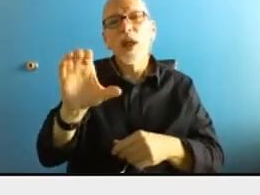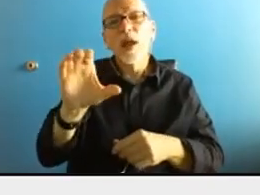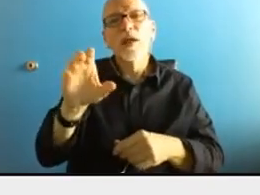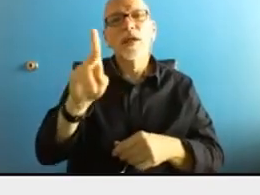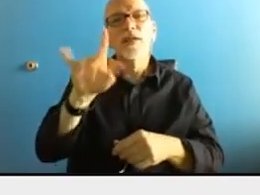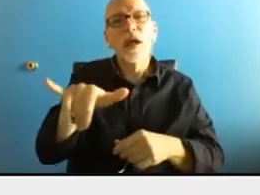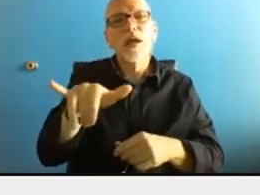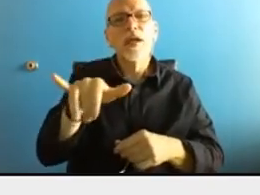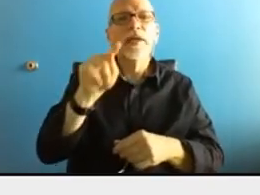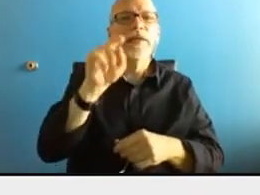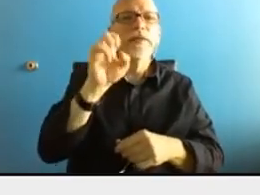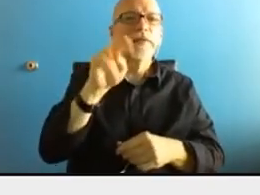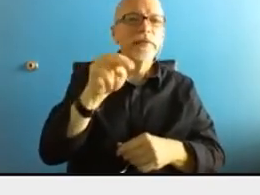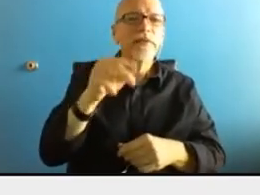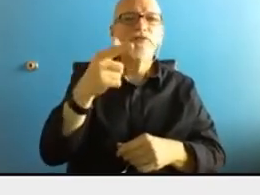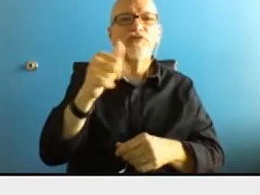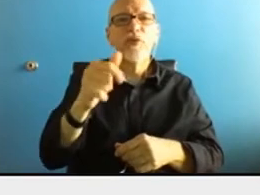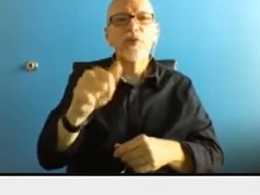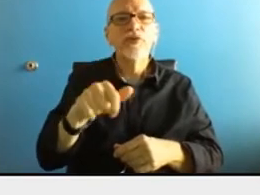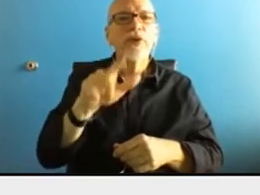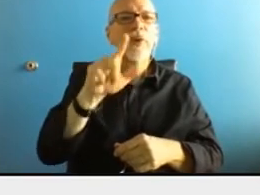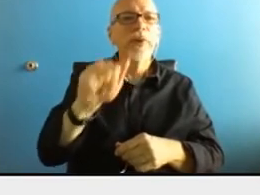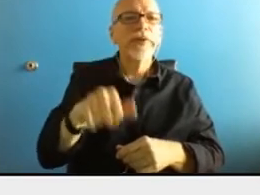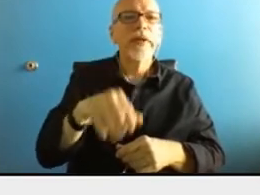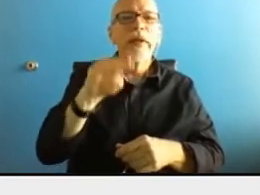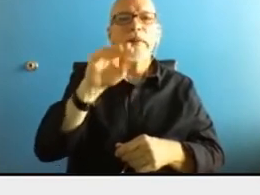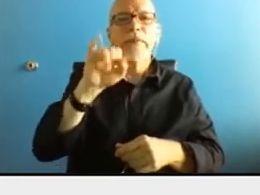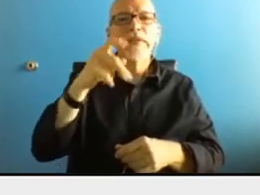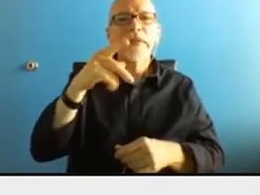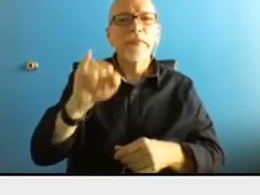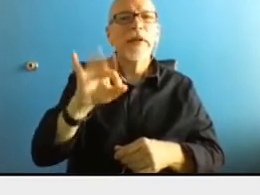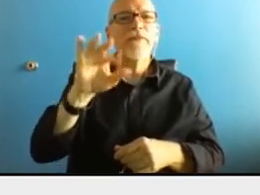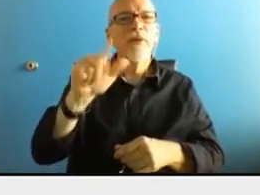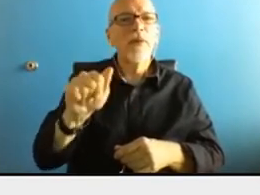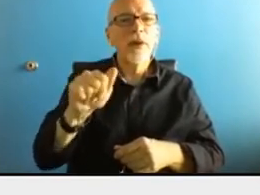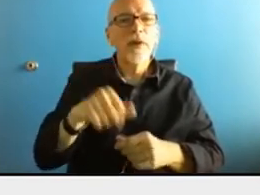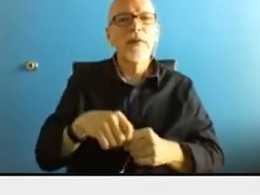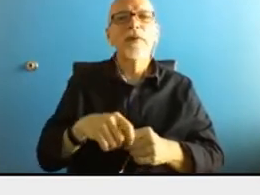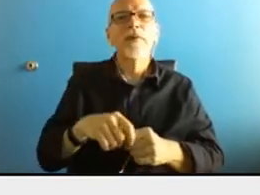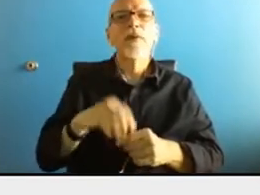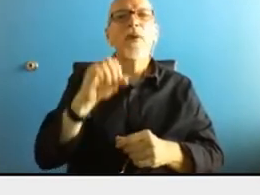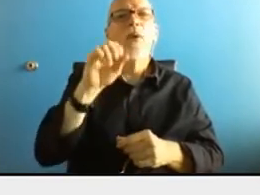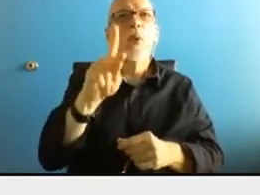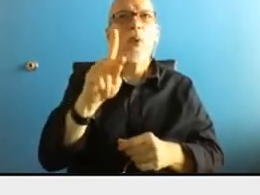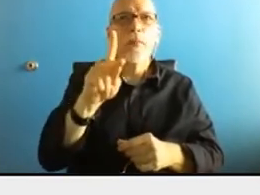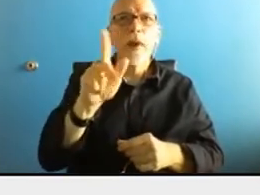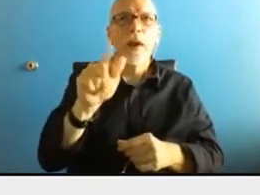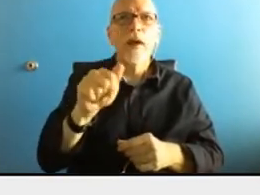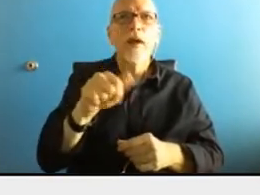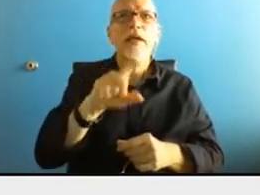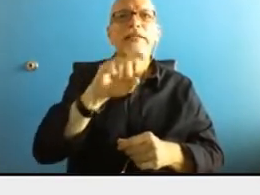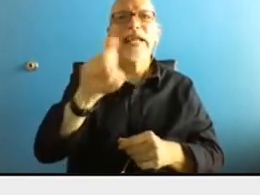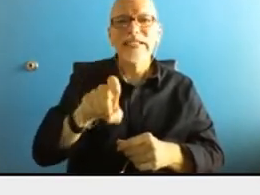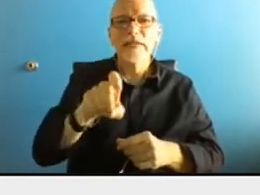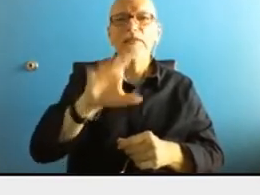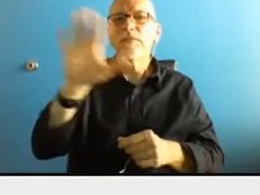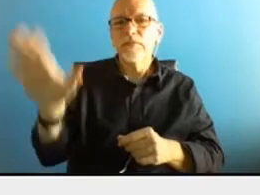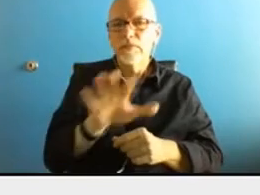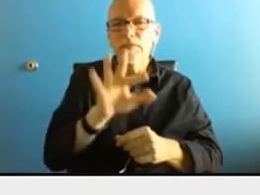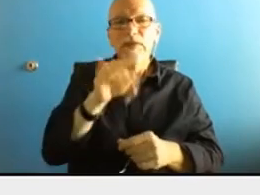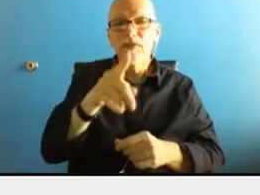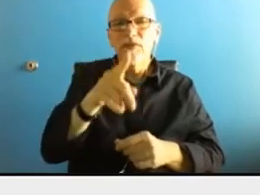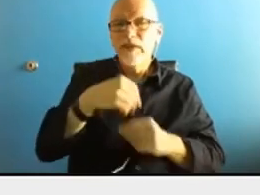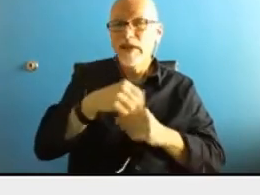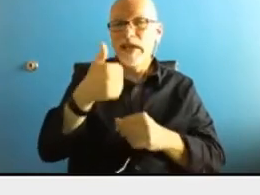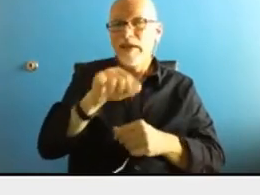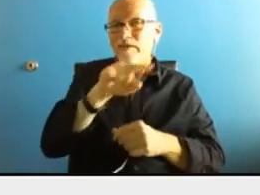Kentucky, Tennessee, Georgia, Louisiana, Mississippi, Florida, Oklahoma, Texas. If you're in any of those 12